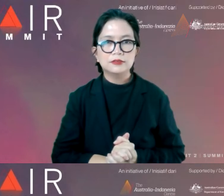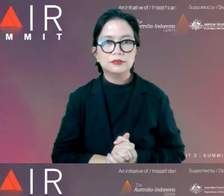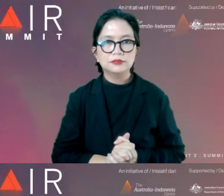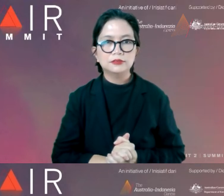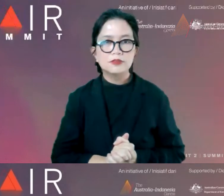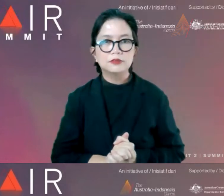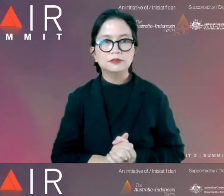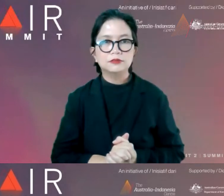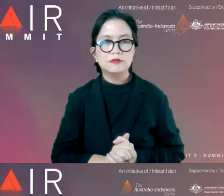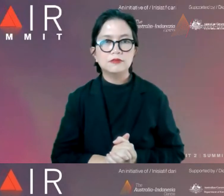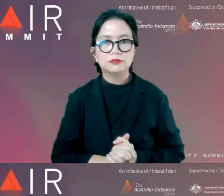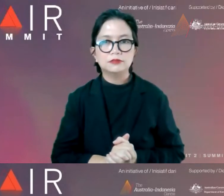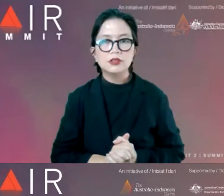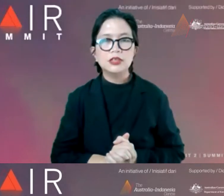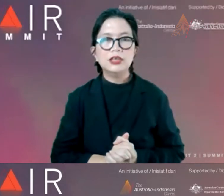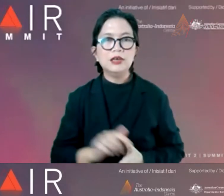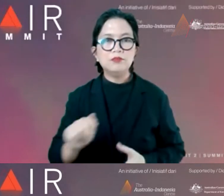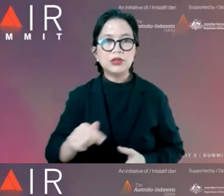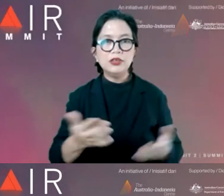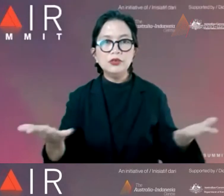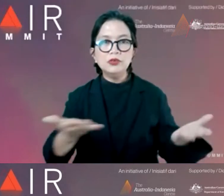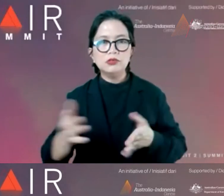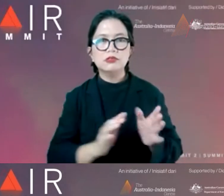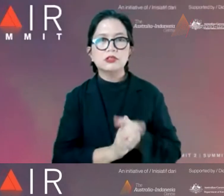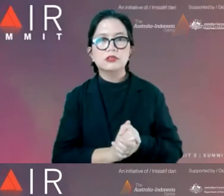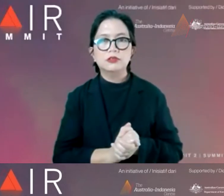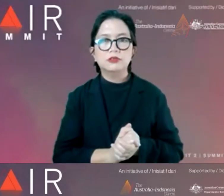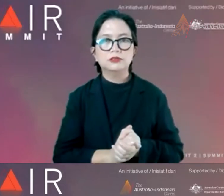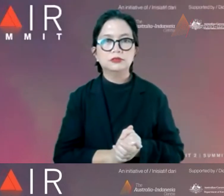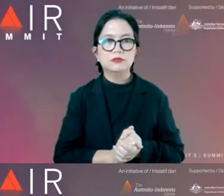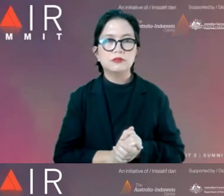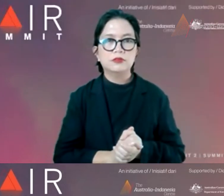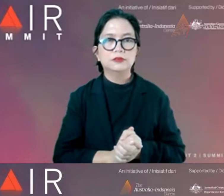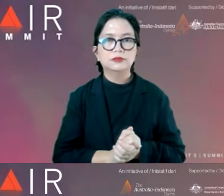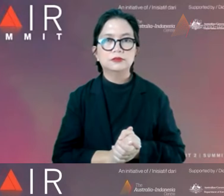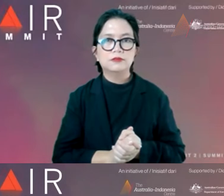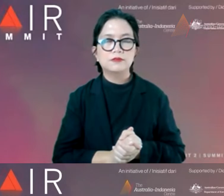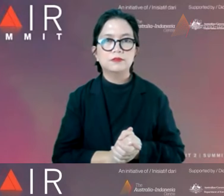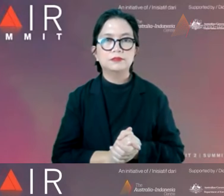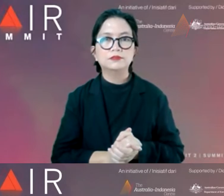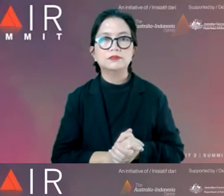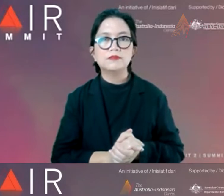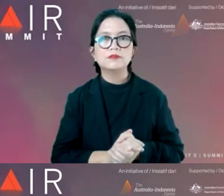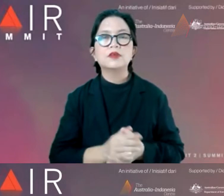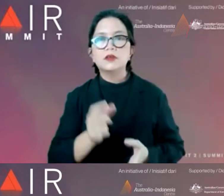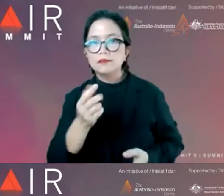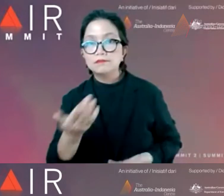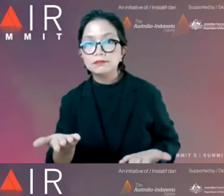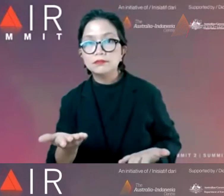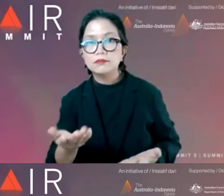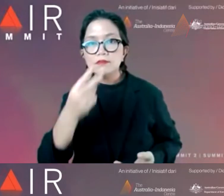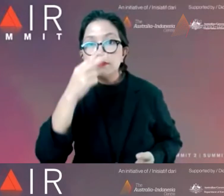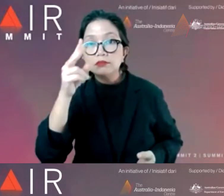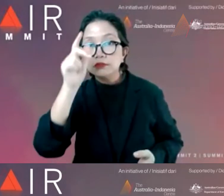sentiment as the intention to comply with COVID safe behaviours. So Jakarta has a higher